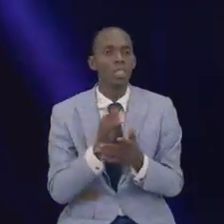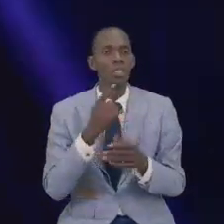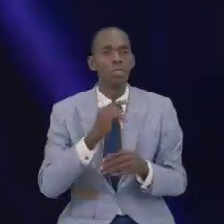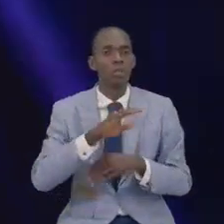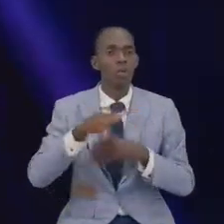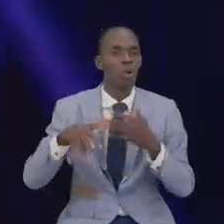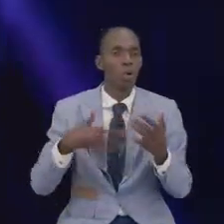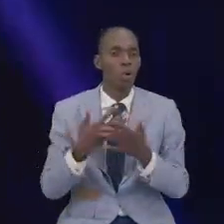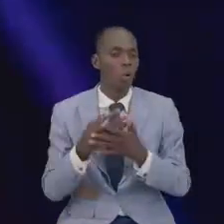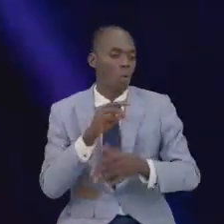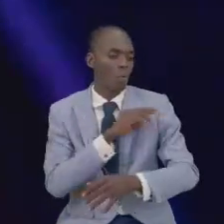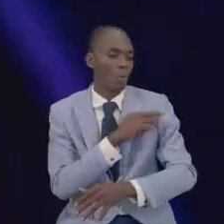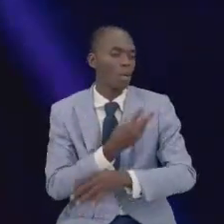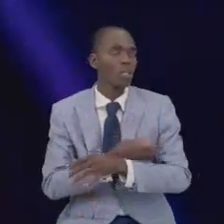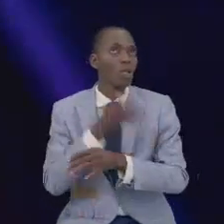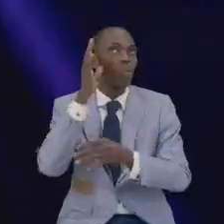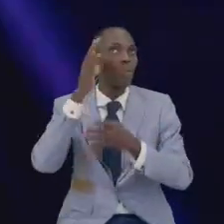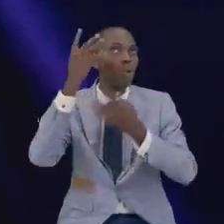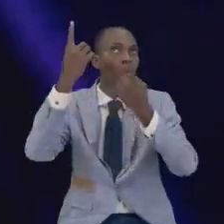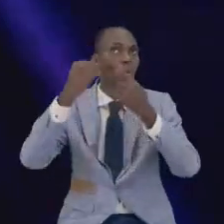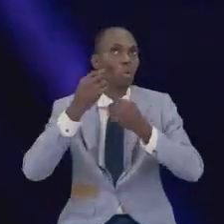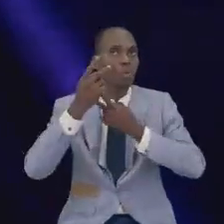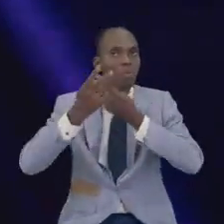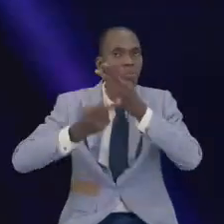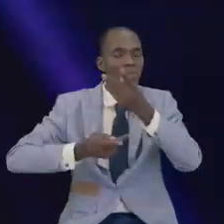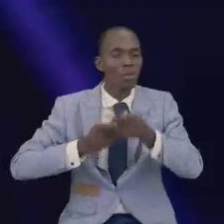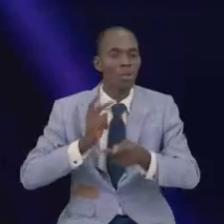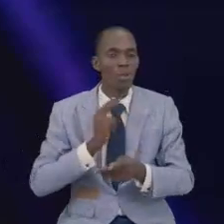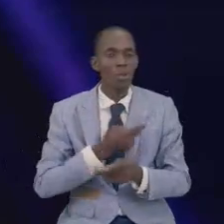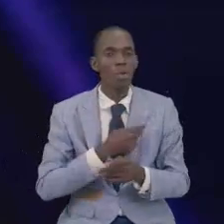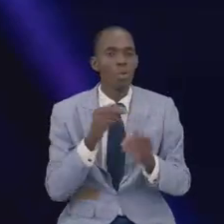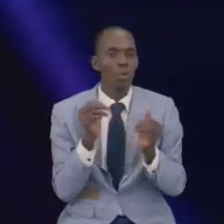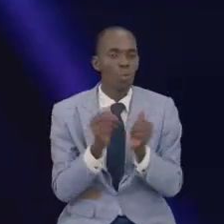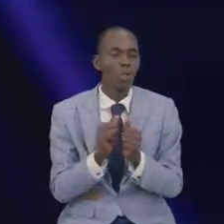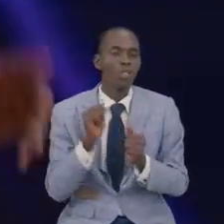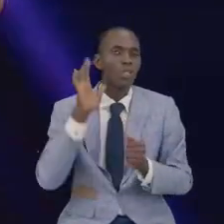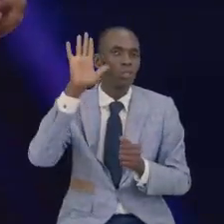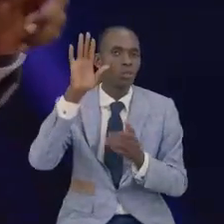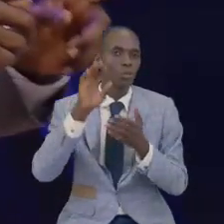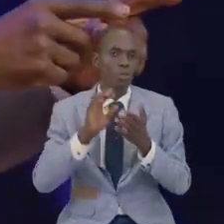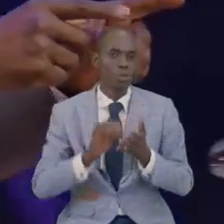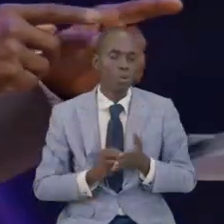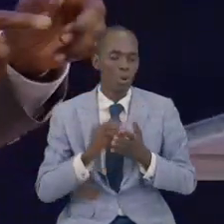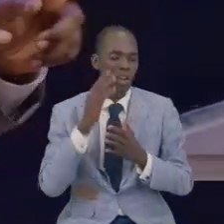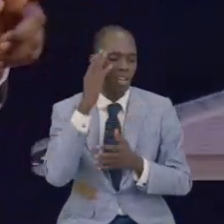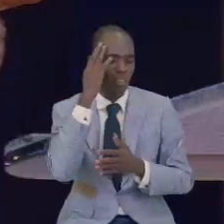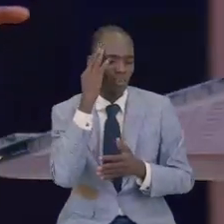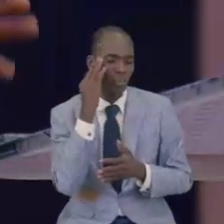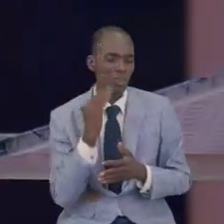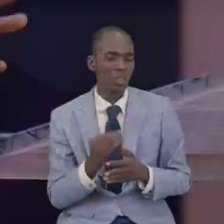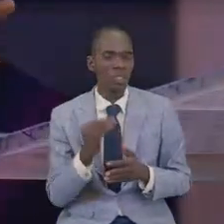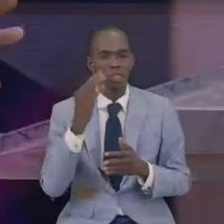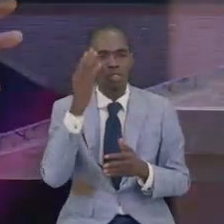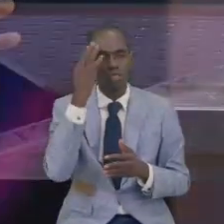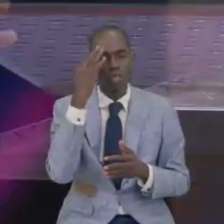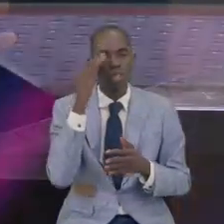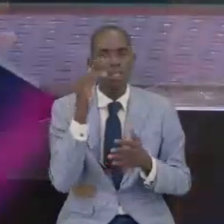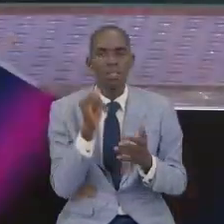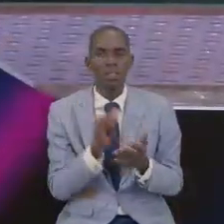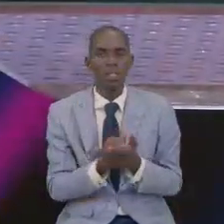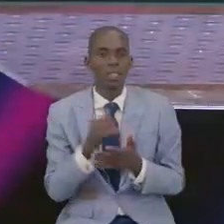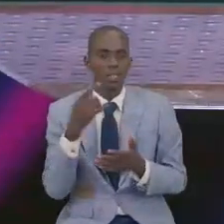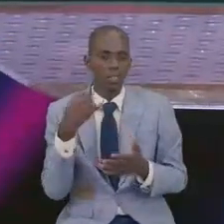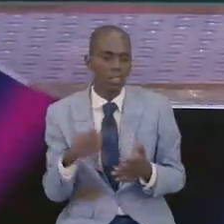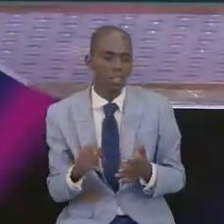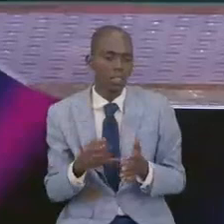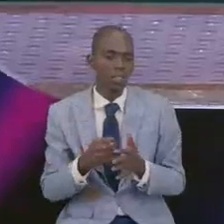will visit us with his own experiential knowledge. It says that the day spring from on